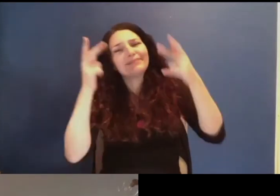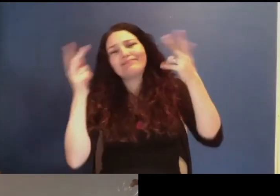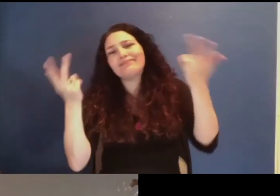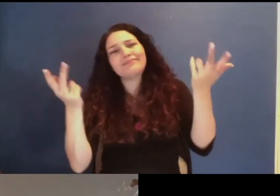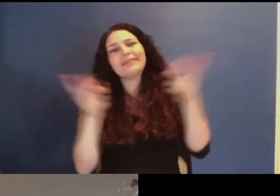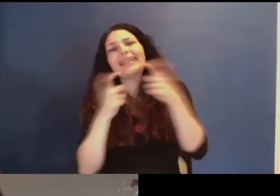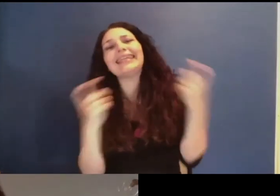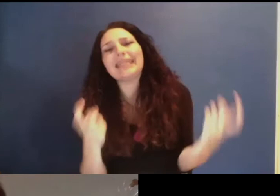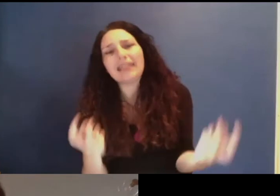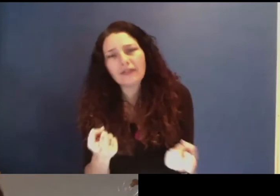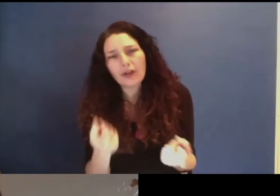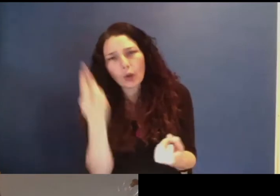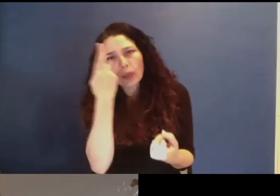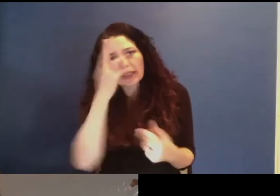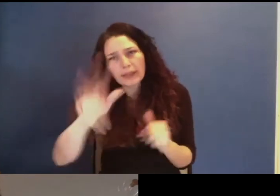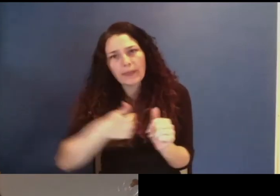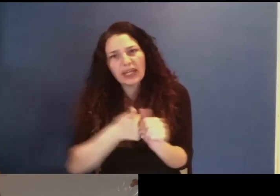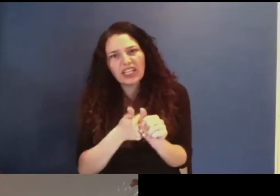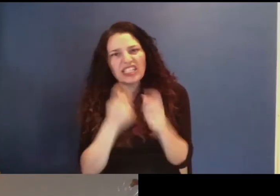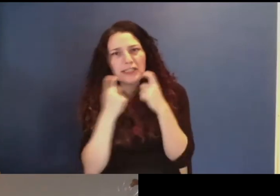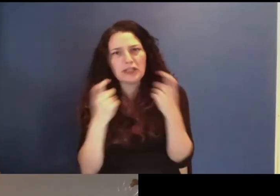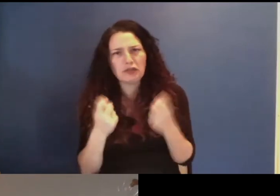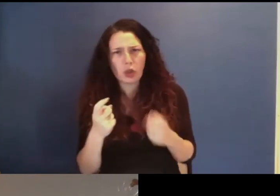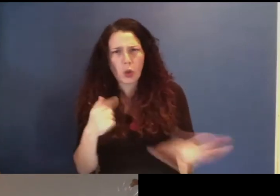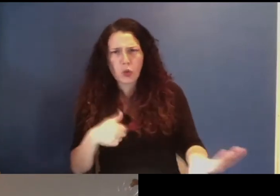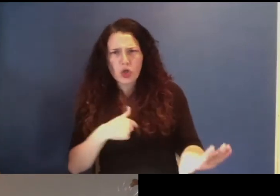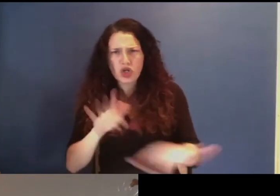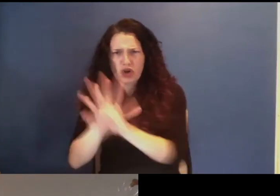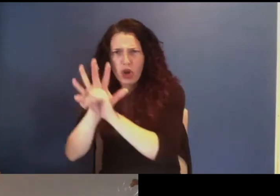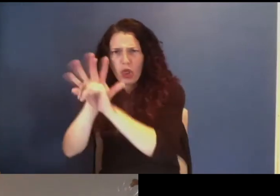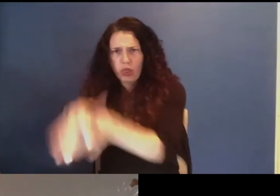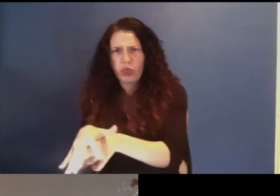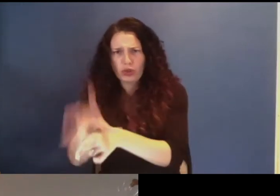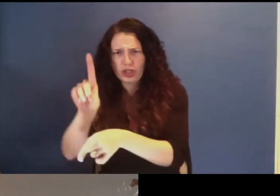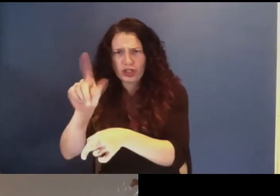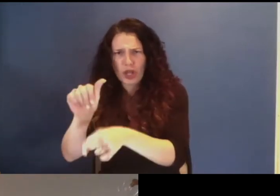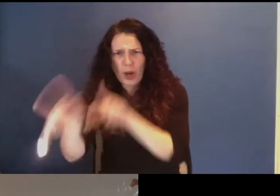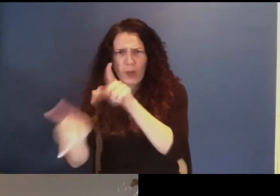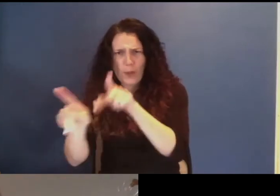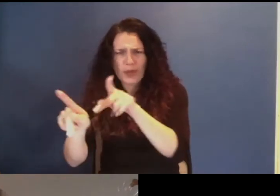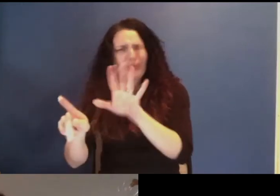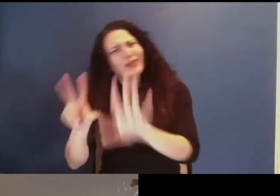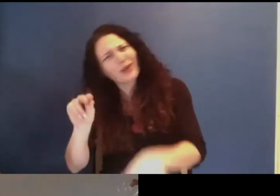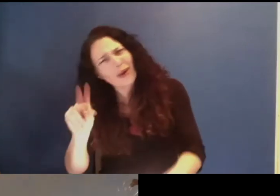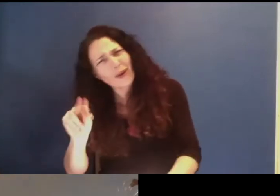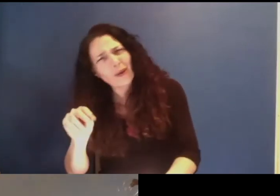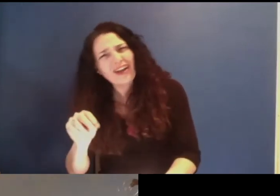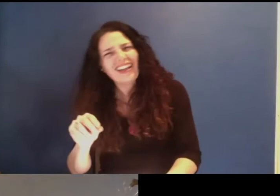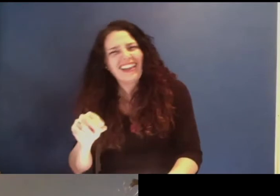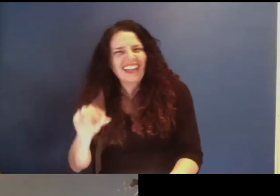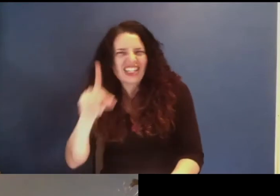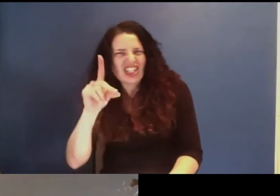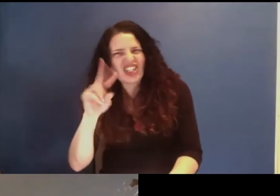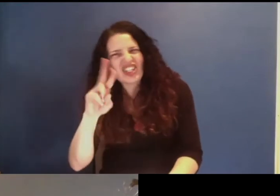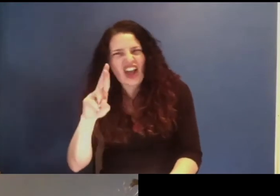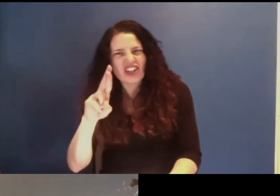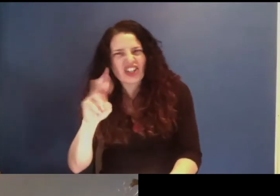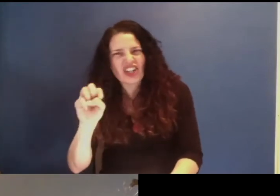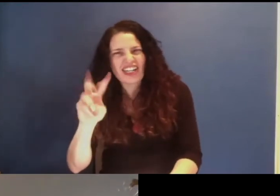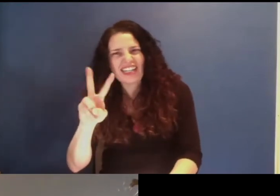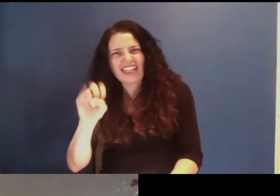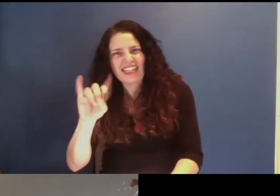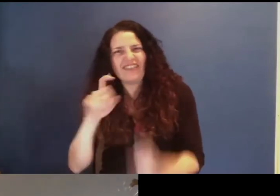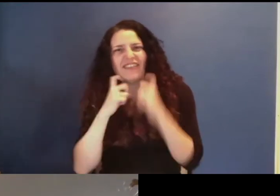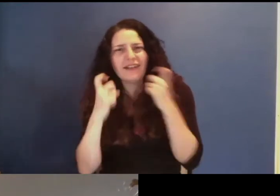courtroom being like, we must keep the disabled people out. Like, please, like Dr. Evil status. I think it's just because I don't